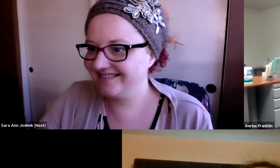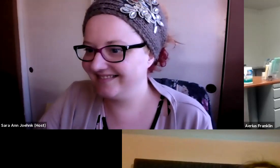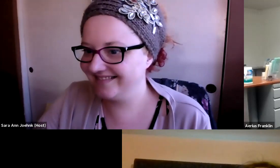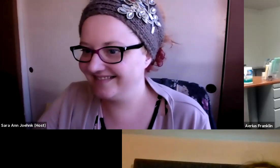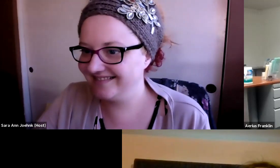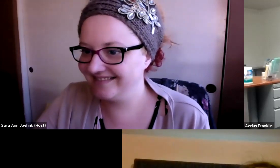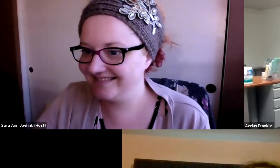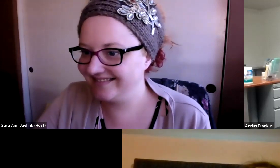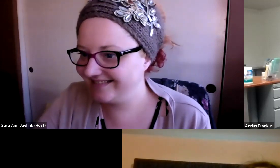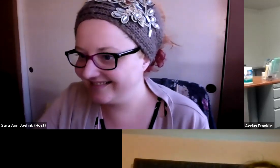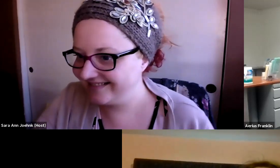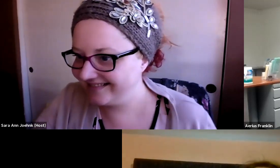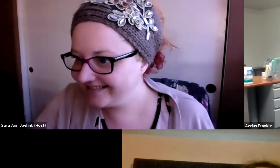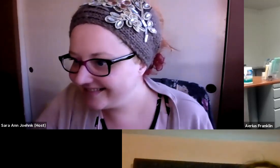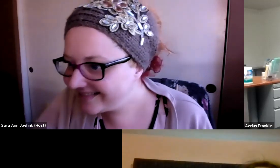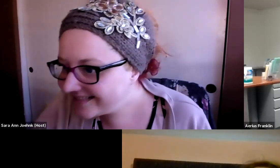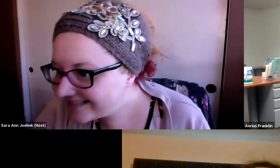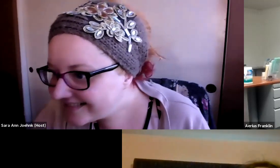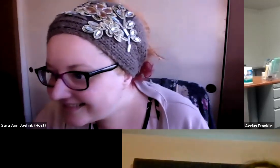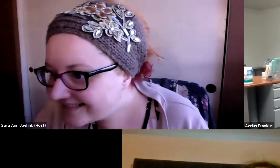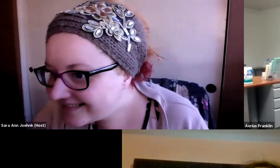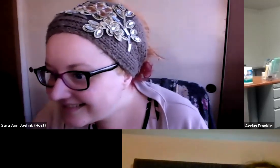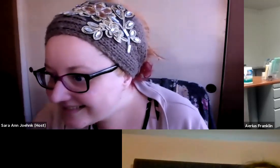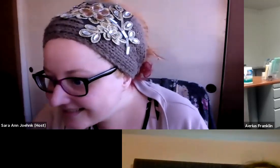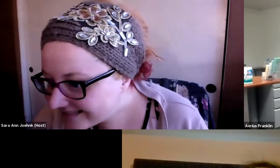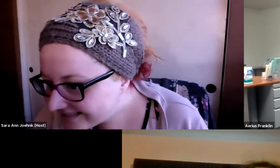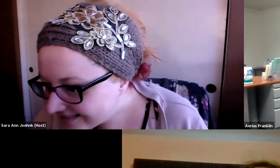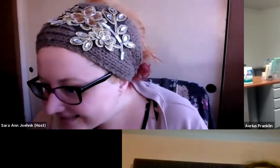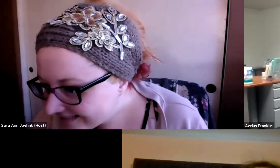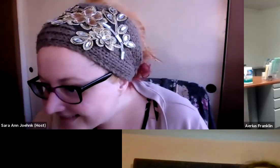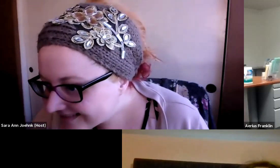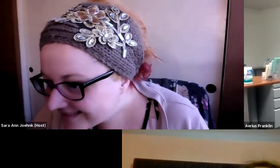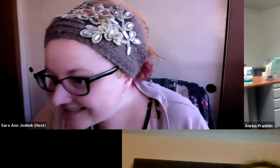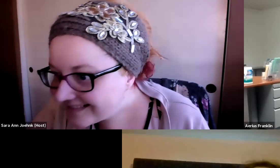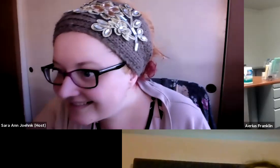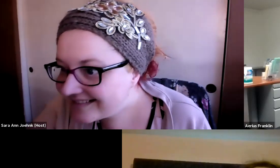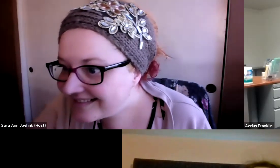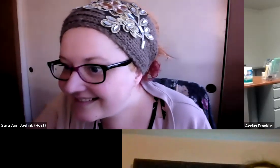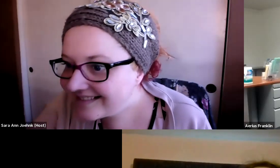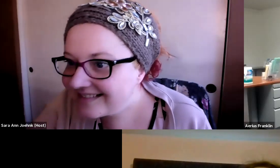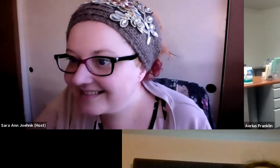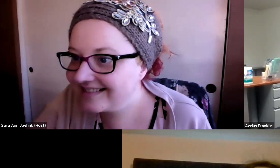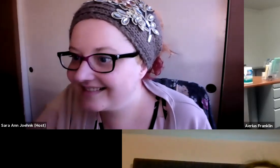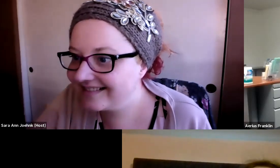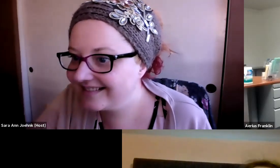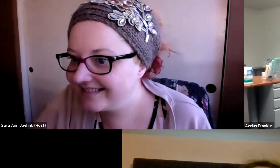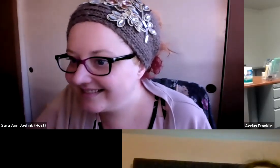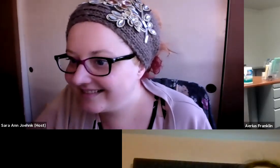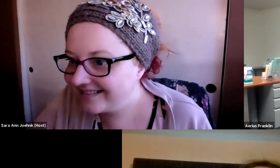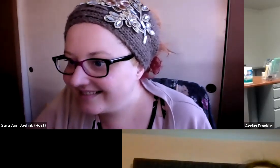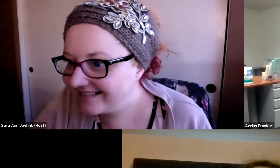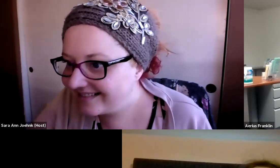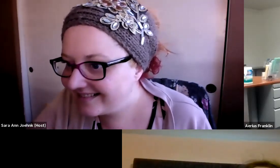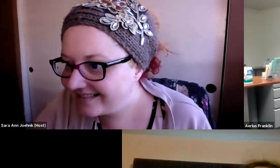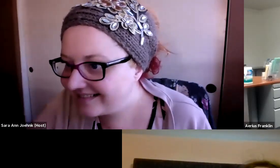remember that we're going to, are you the only one presenting? Yes.